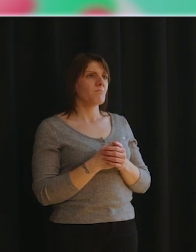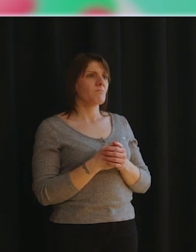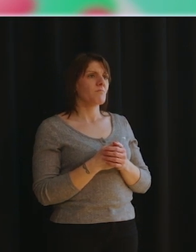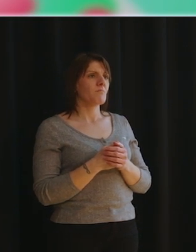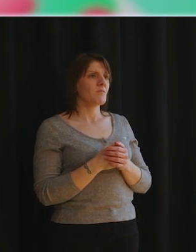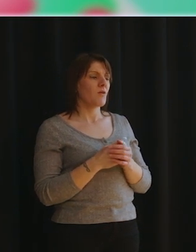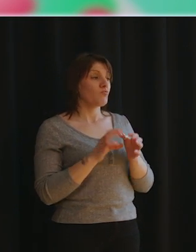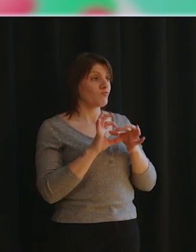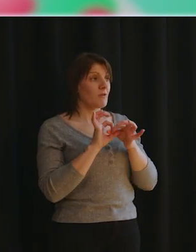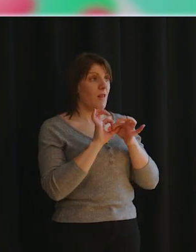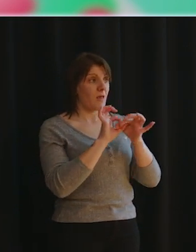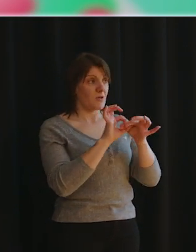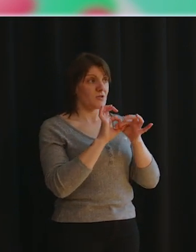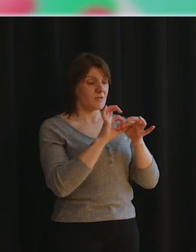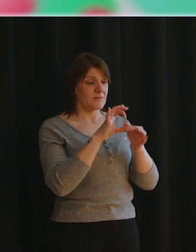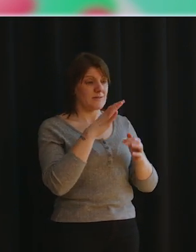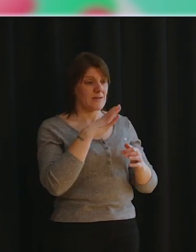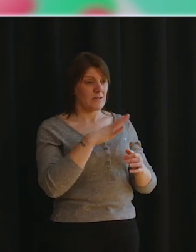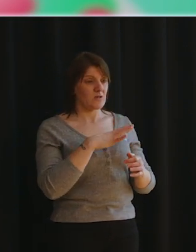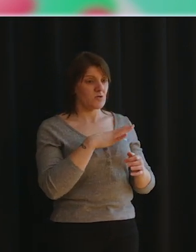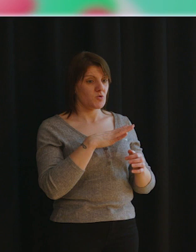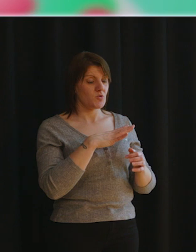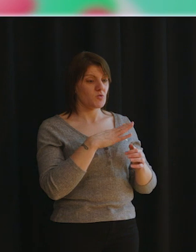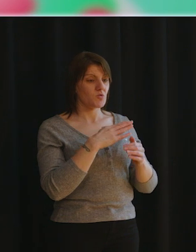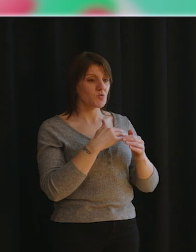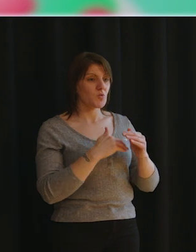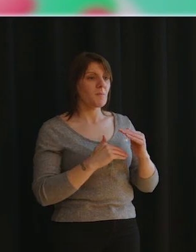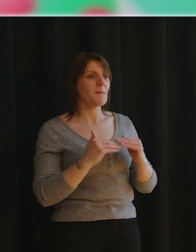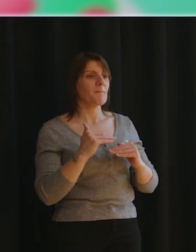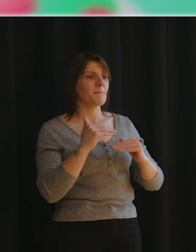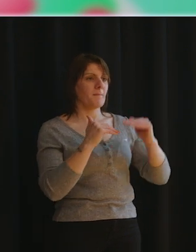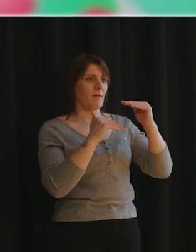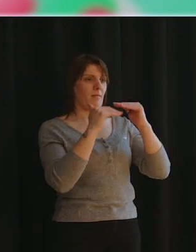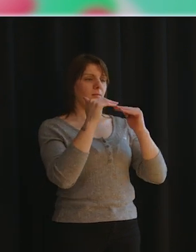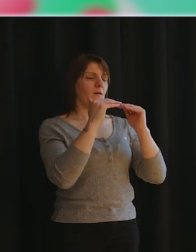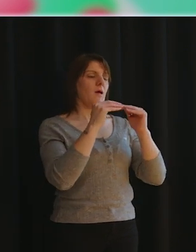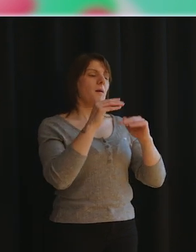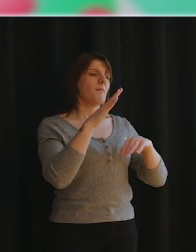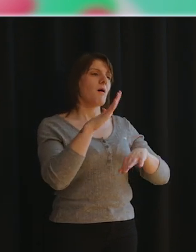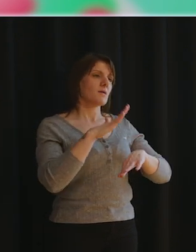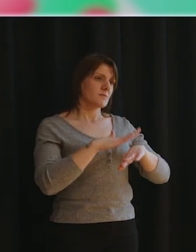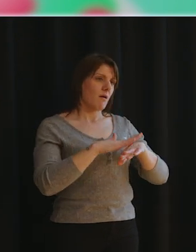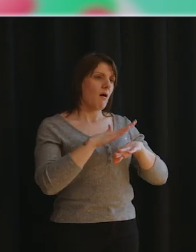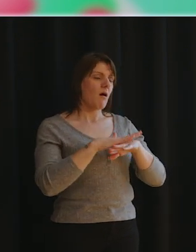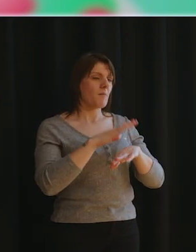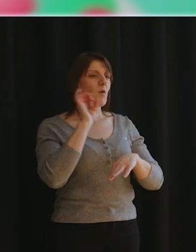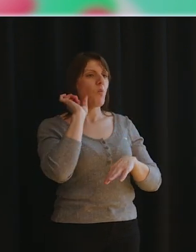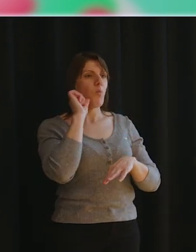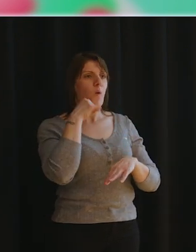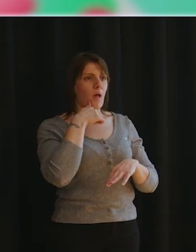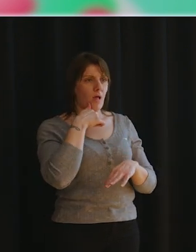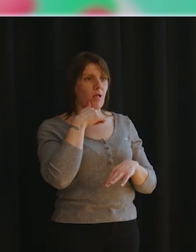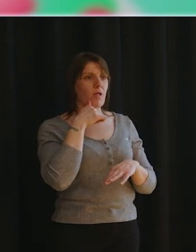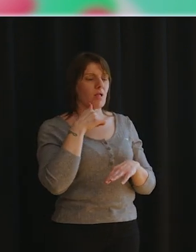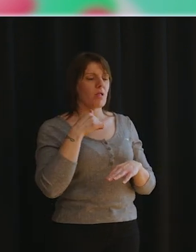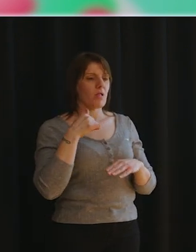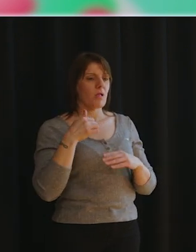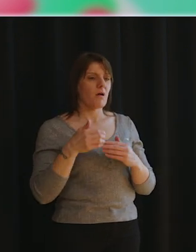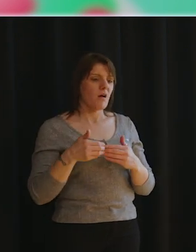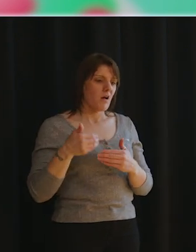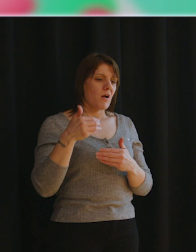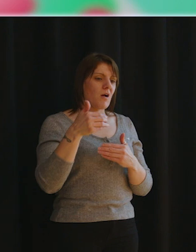the relationship needs to be built, but it might take time. It